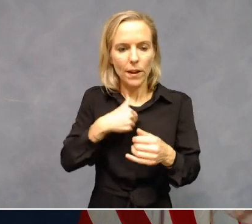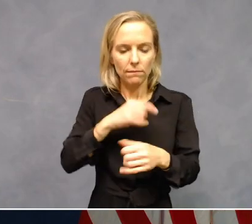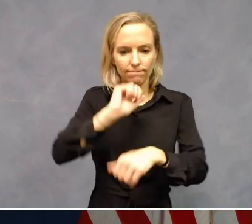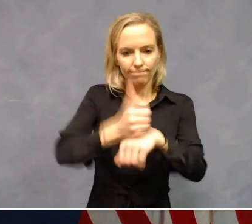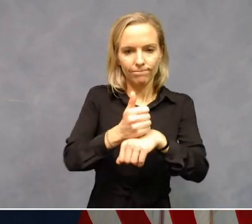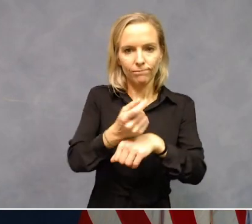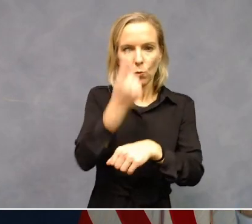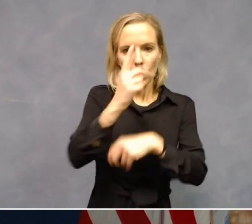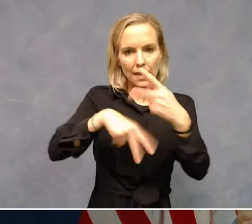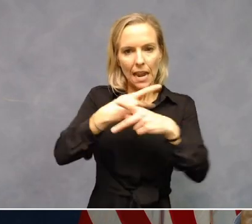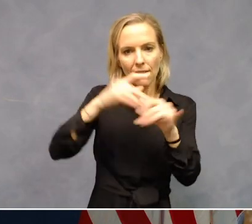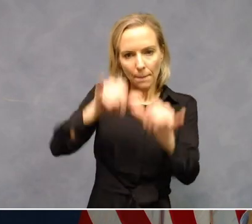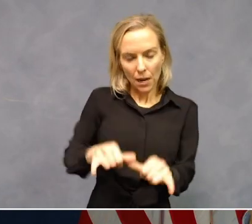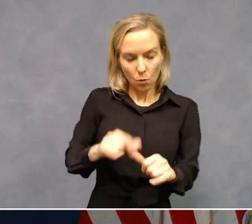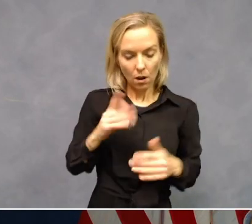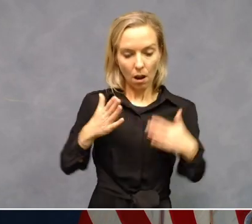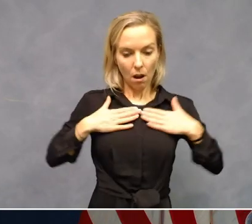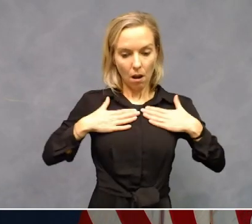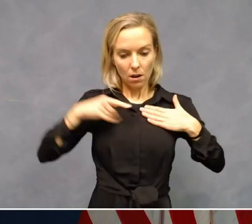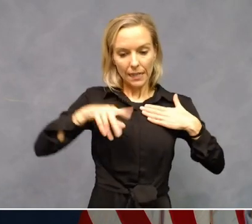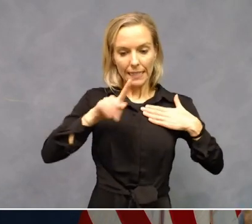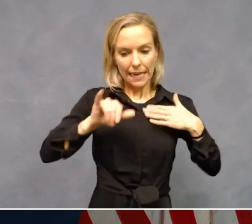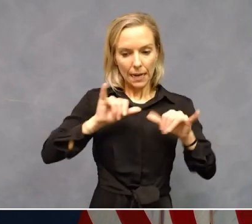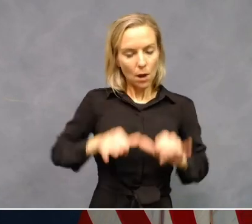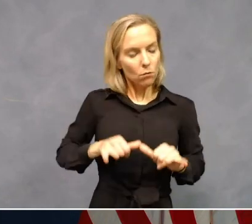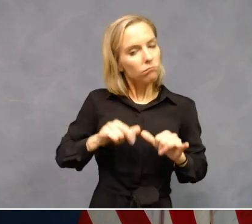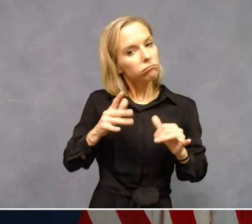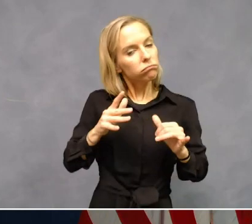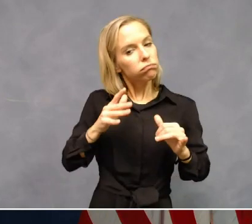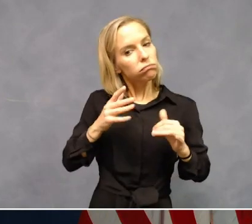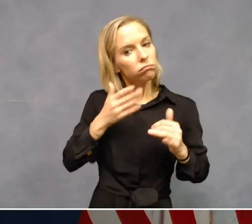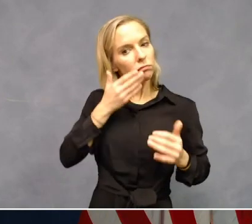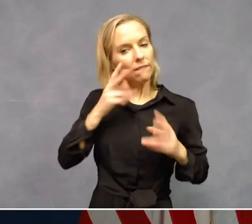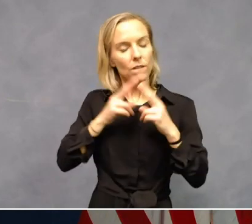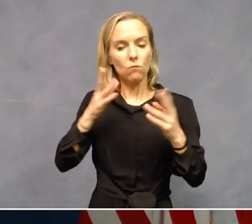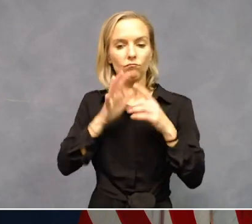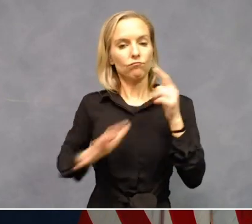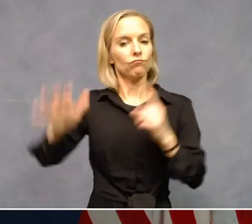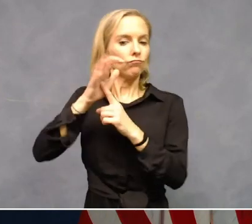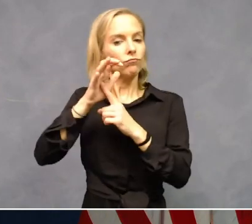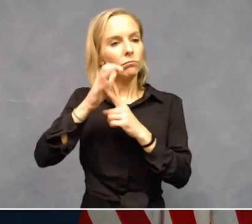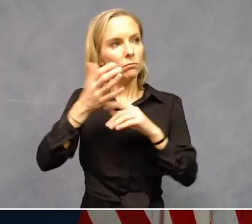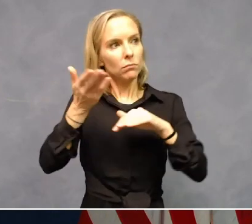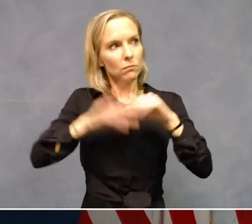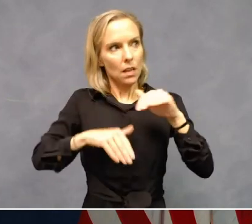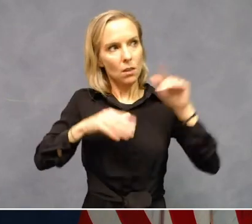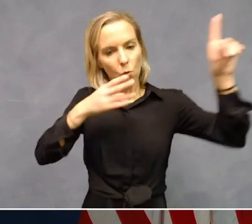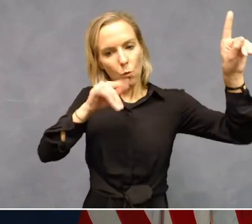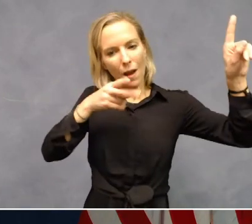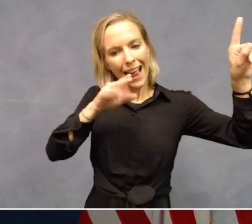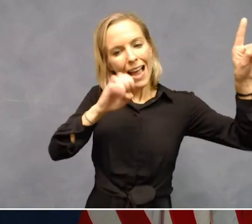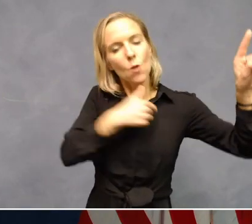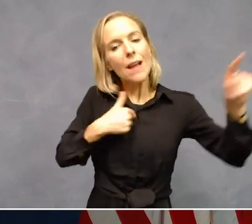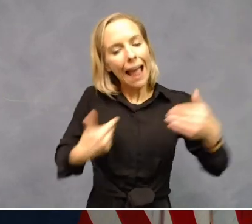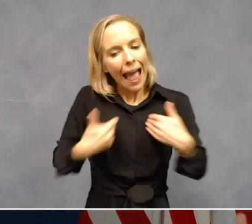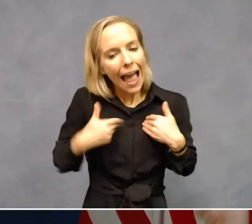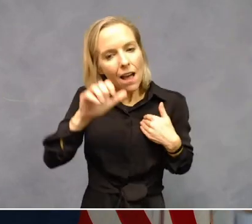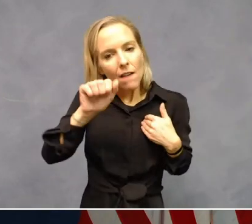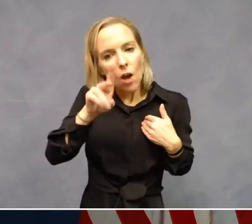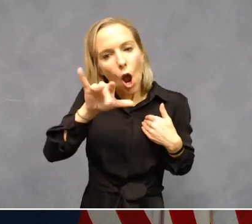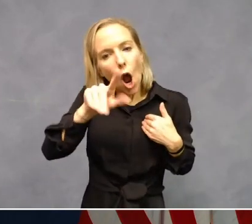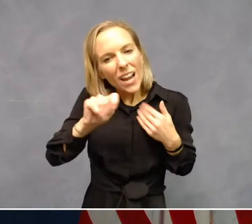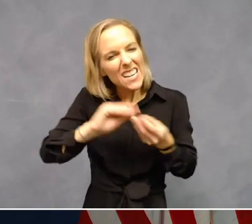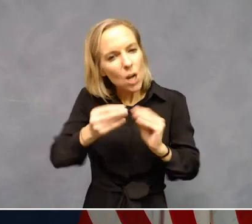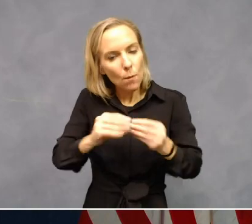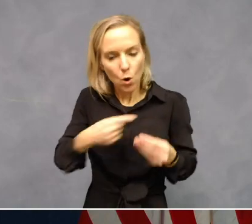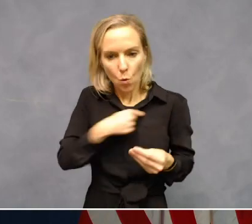metric is superior to what the White House is using because we get the audited numbers, right? Because every day we remove some duplications because